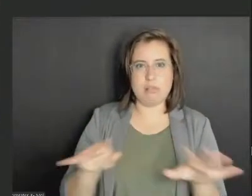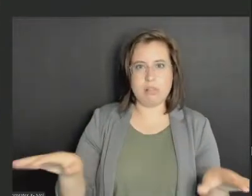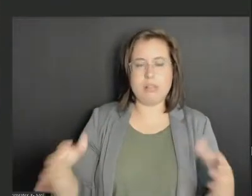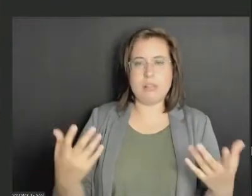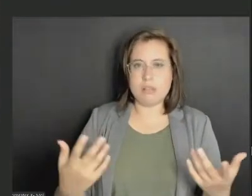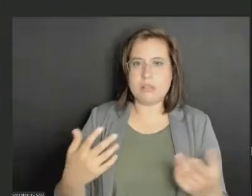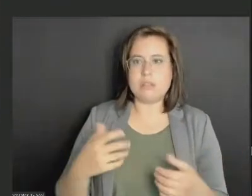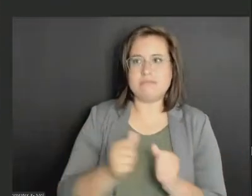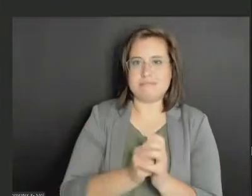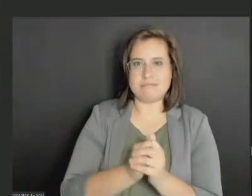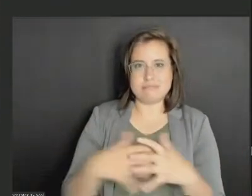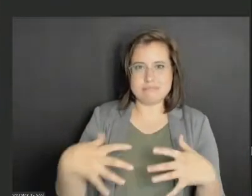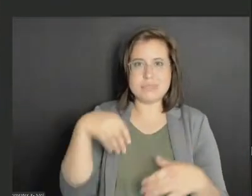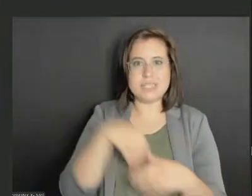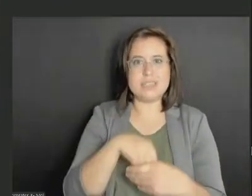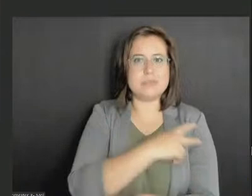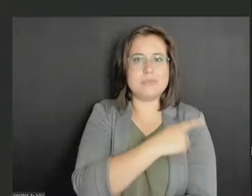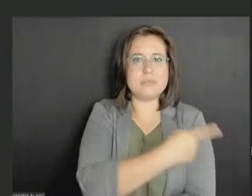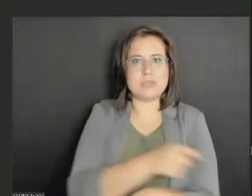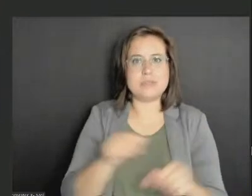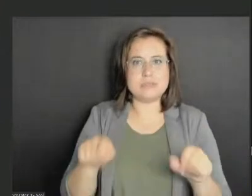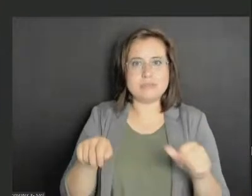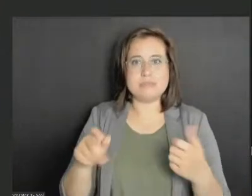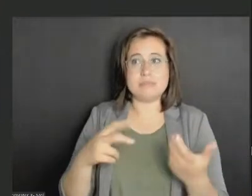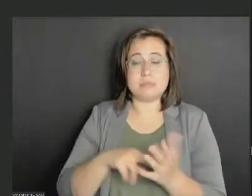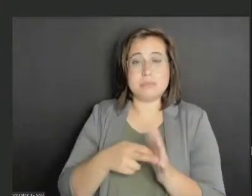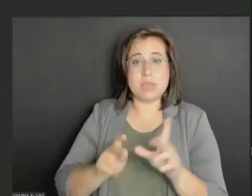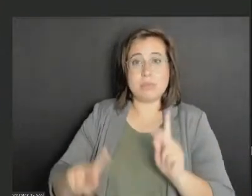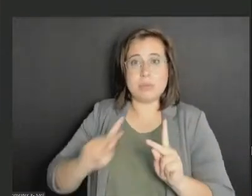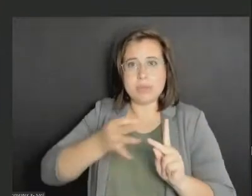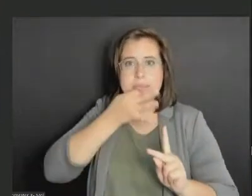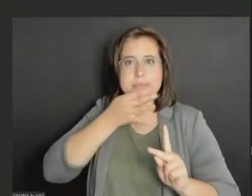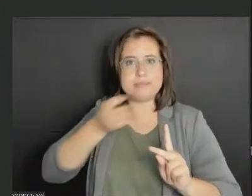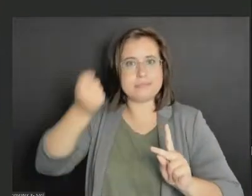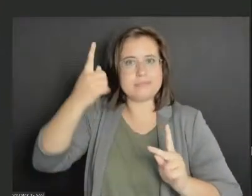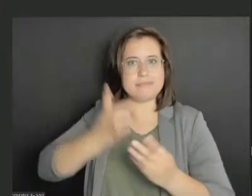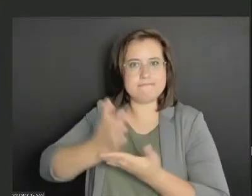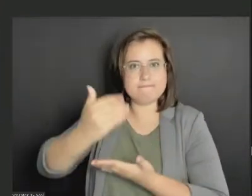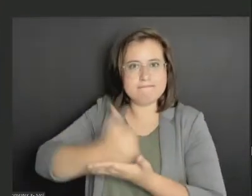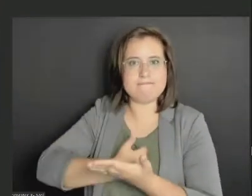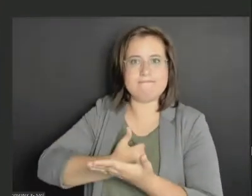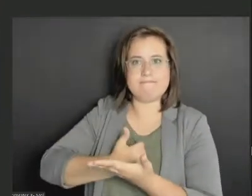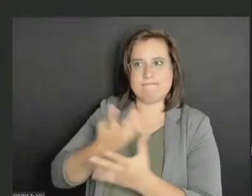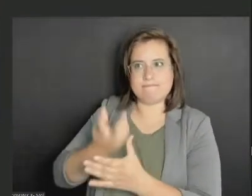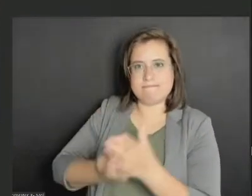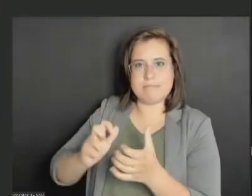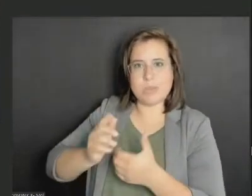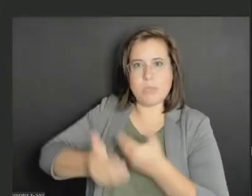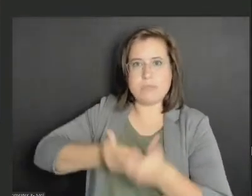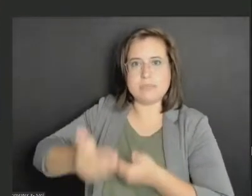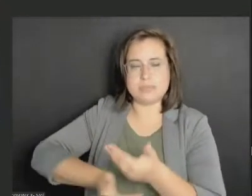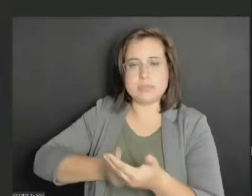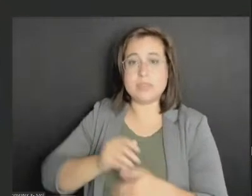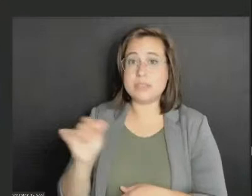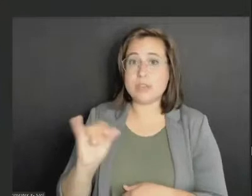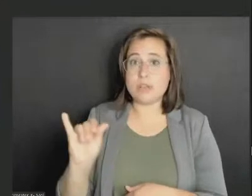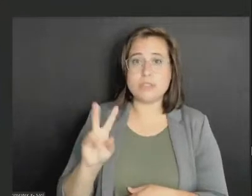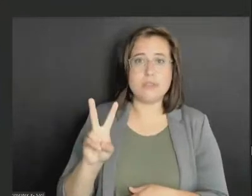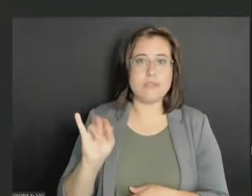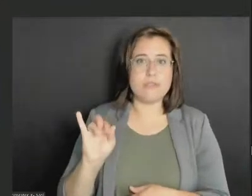inpatient capabilities of hospitals, we need people that understand everything involved in that, in addition to virologists